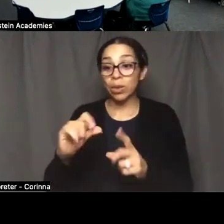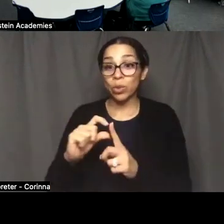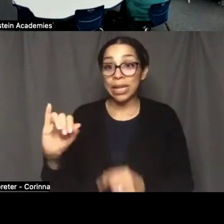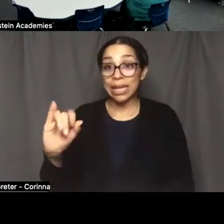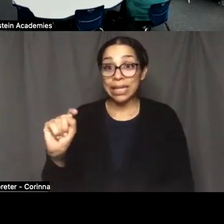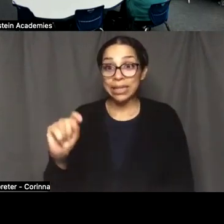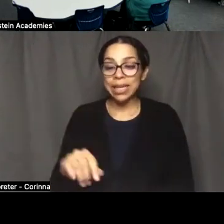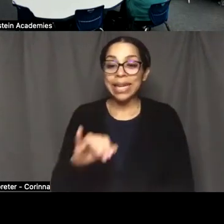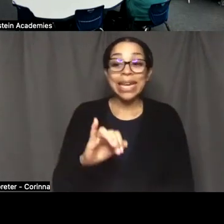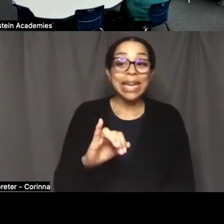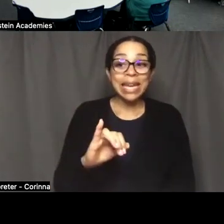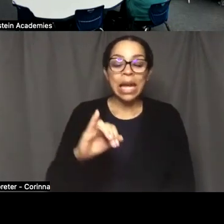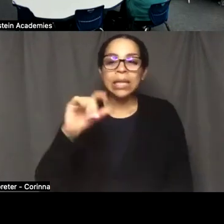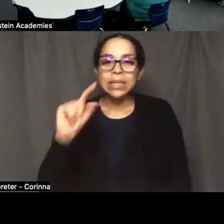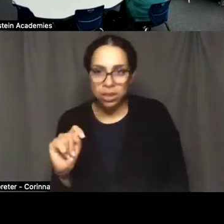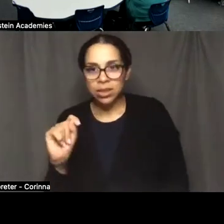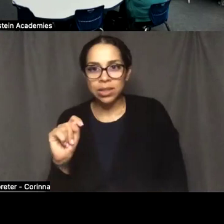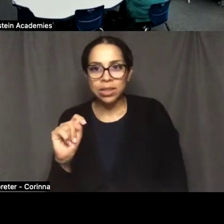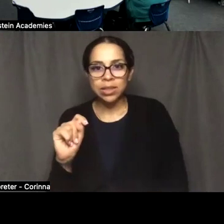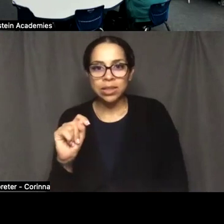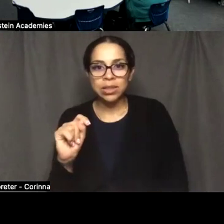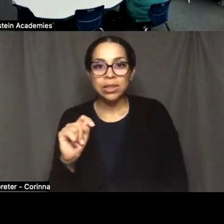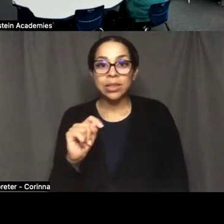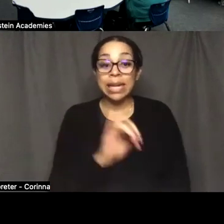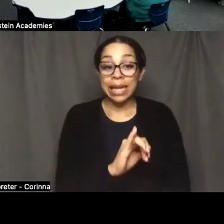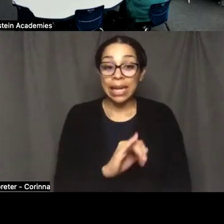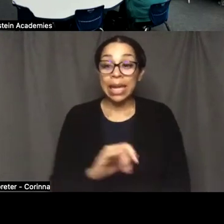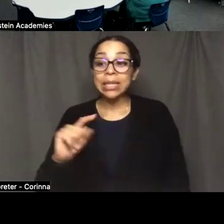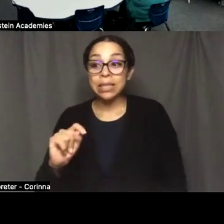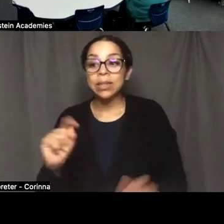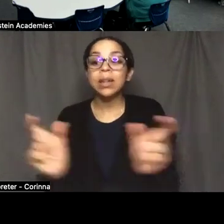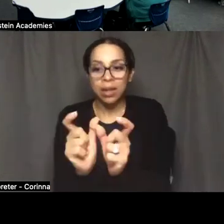So it's saying the sounds and squishing them together to make the word.